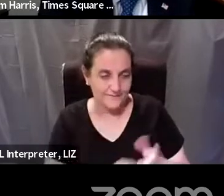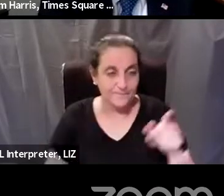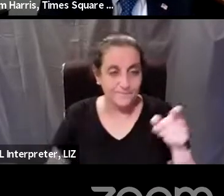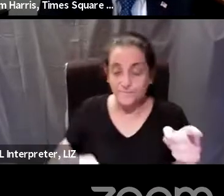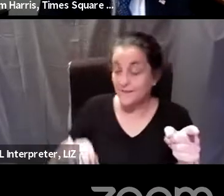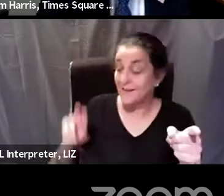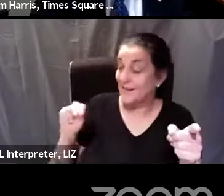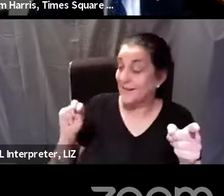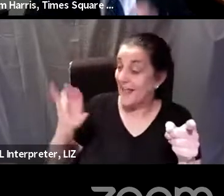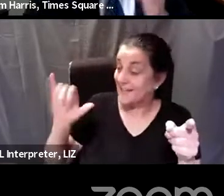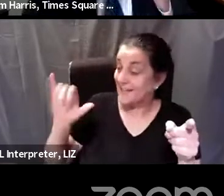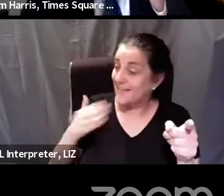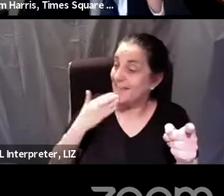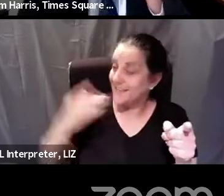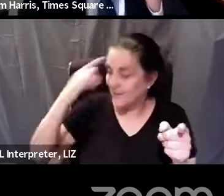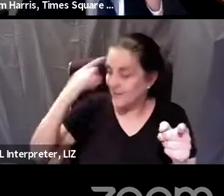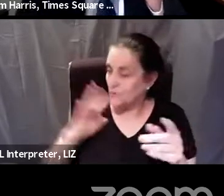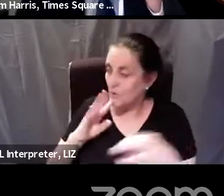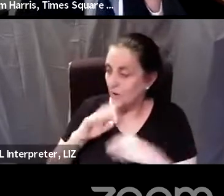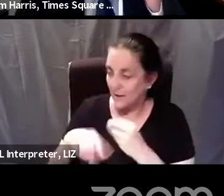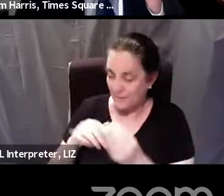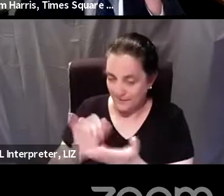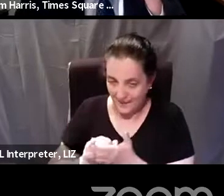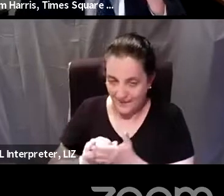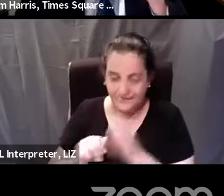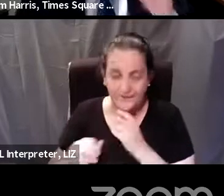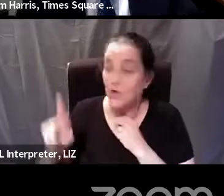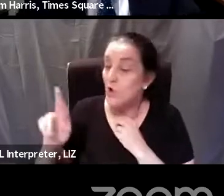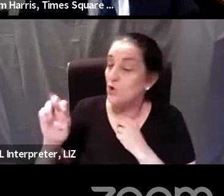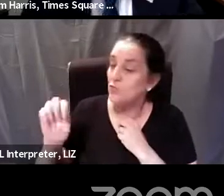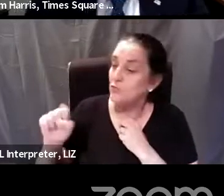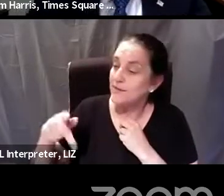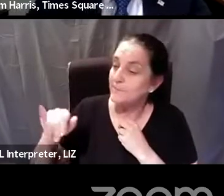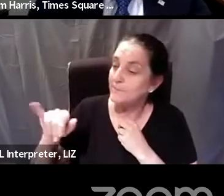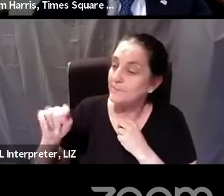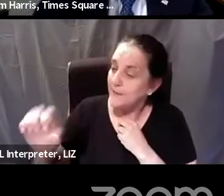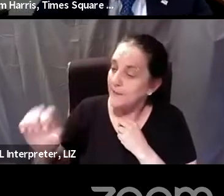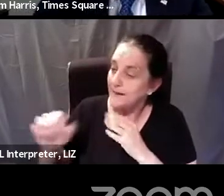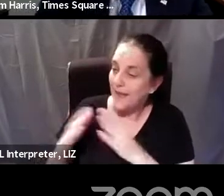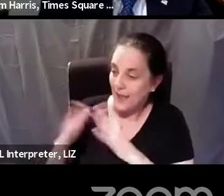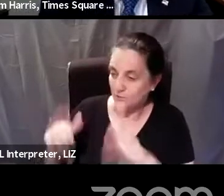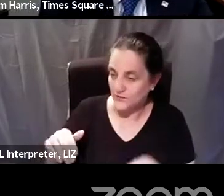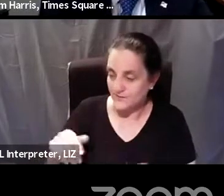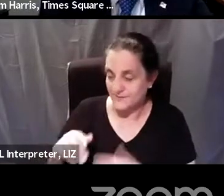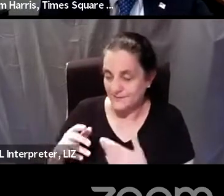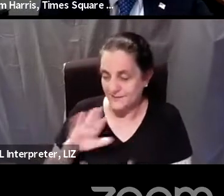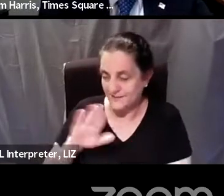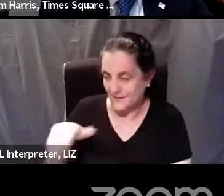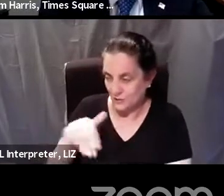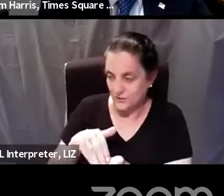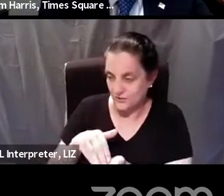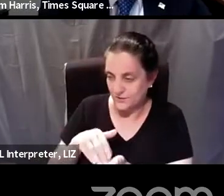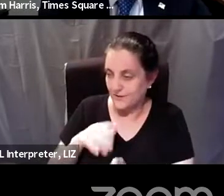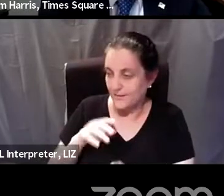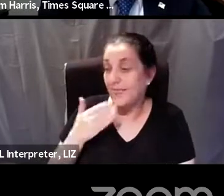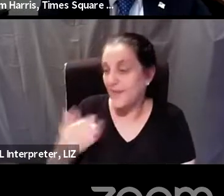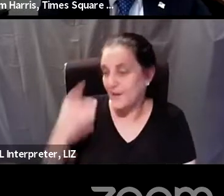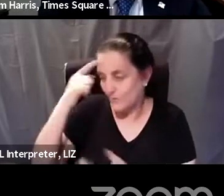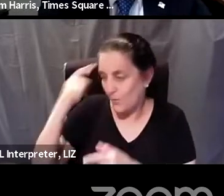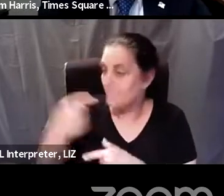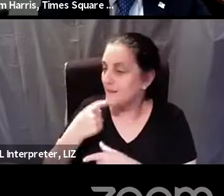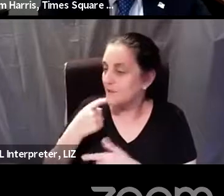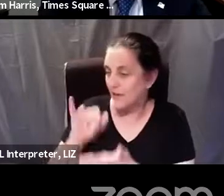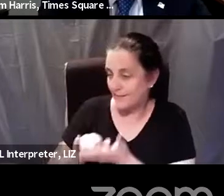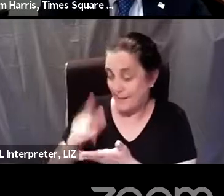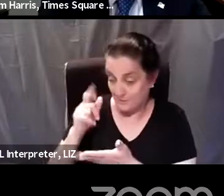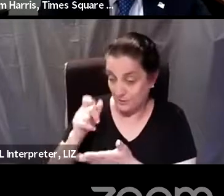you for mentioning respite houses. Respite, what are they called? Respite centers. They're respite centers, yep. Which